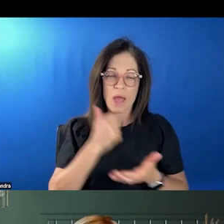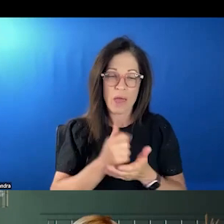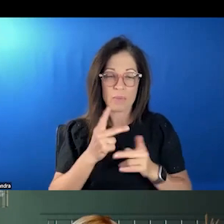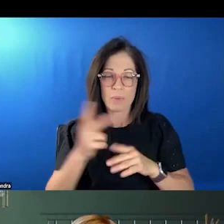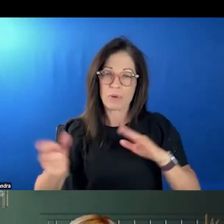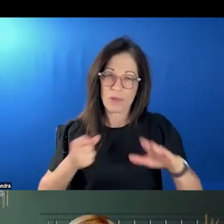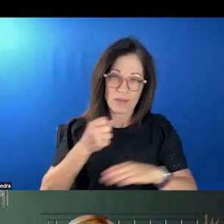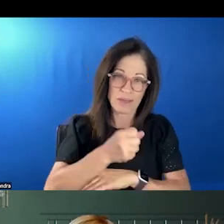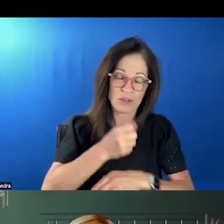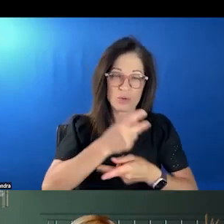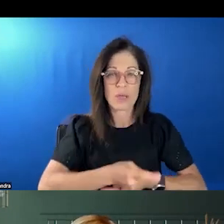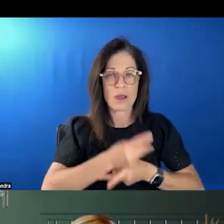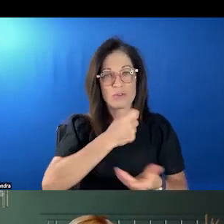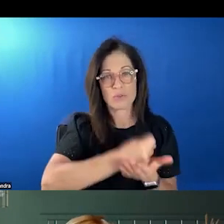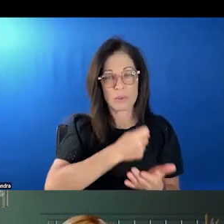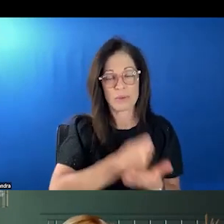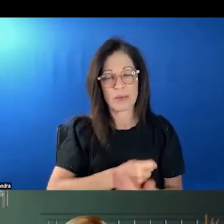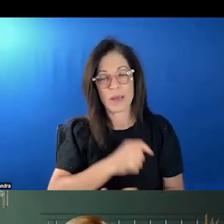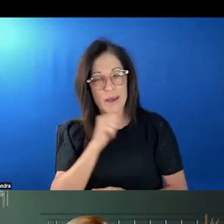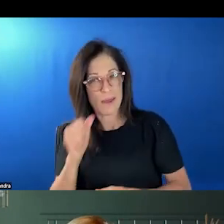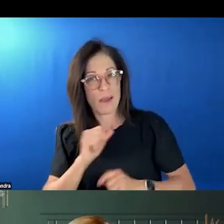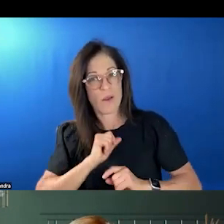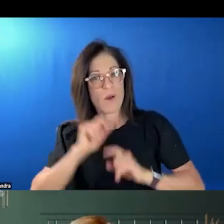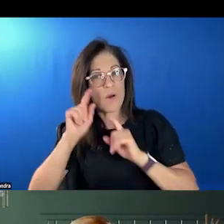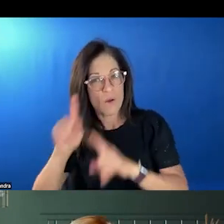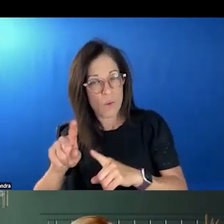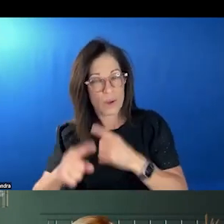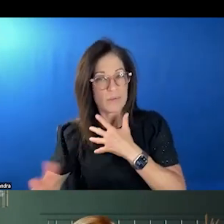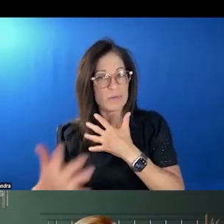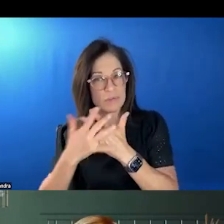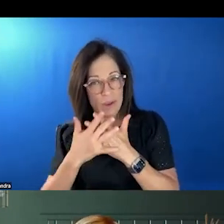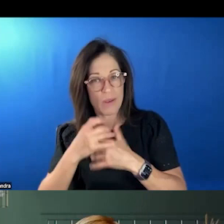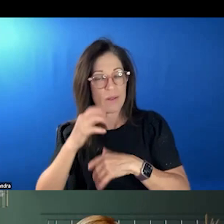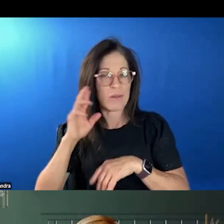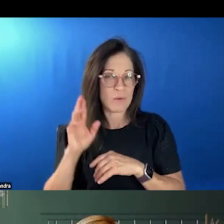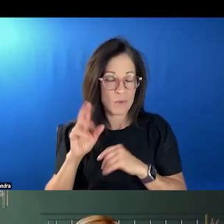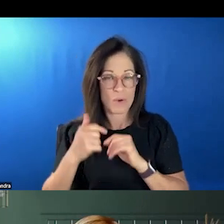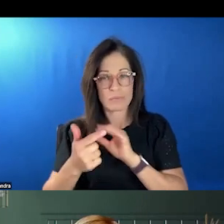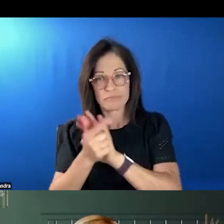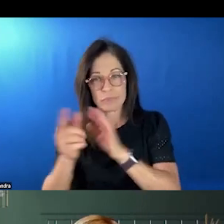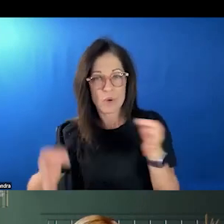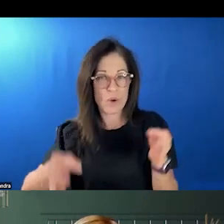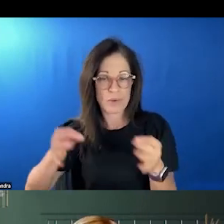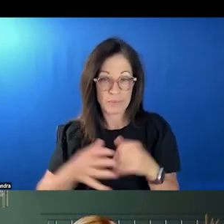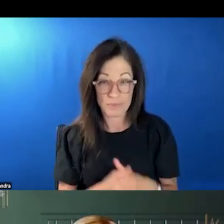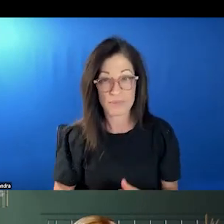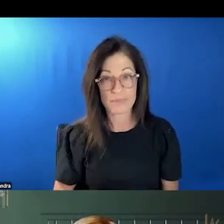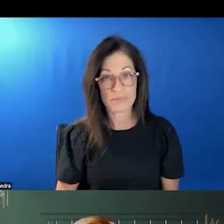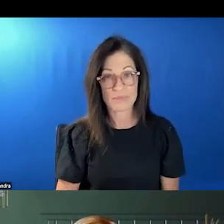treatment, as opposed to going the direction of the criminal justice system. And that is